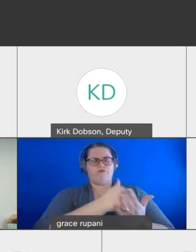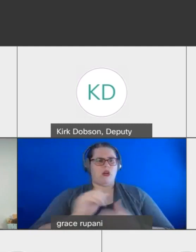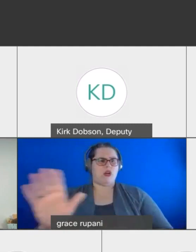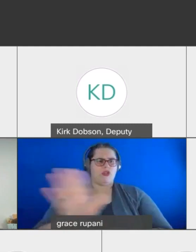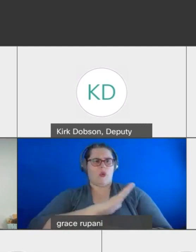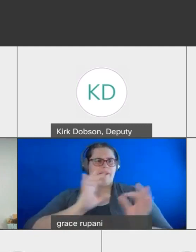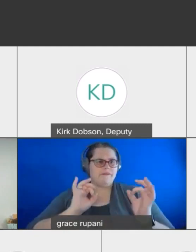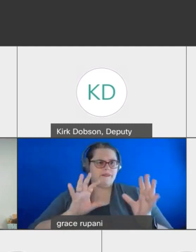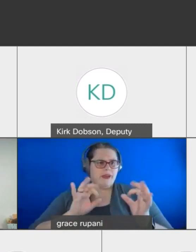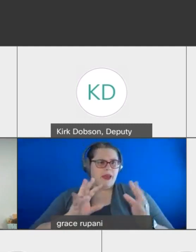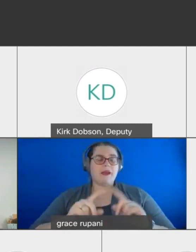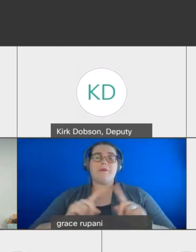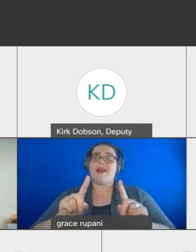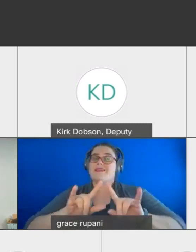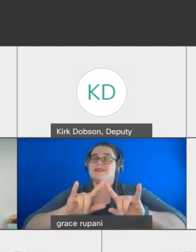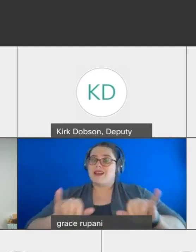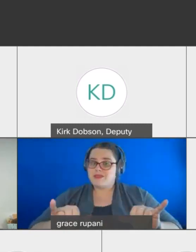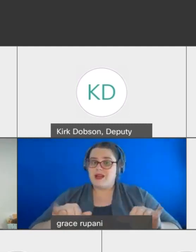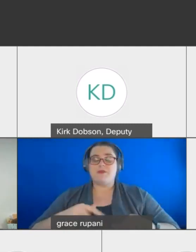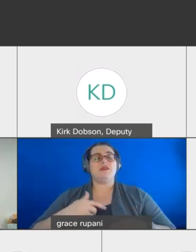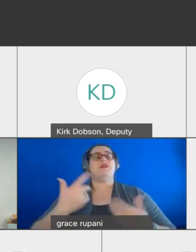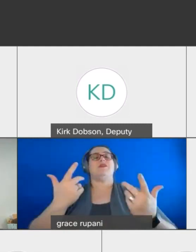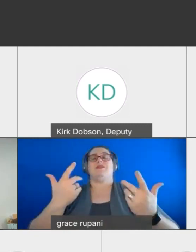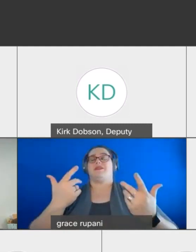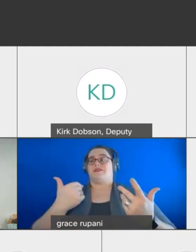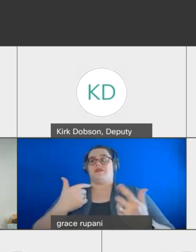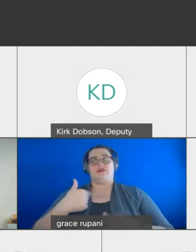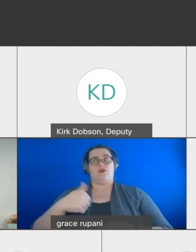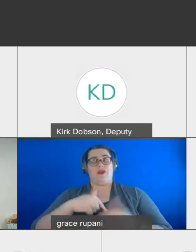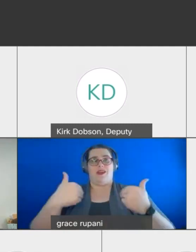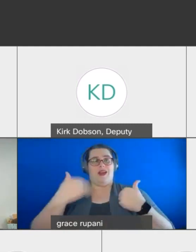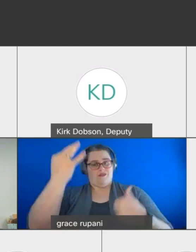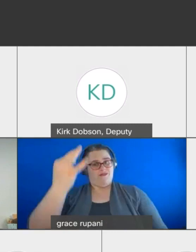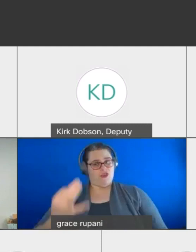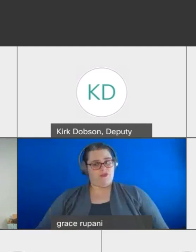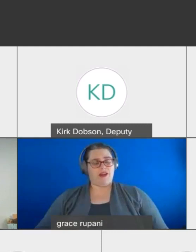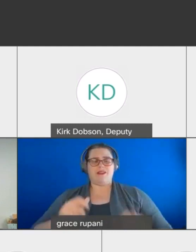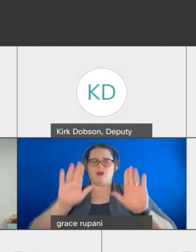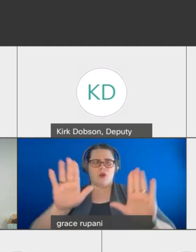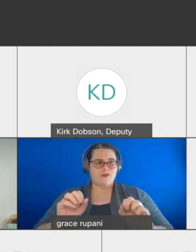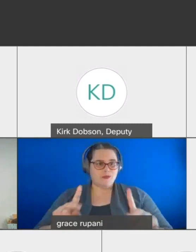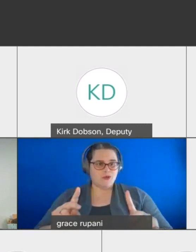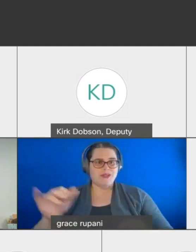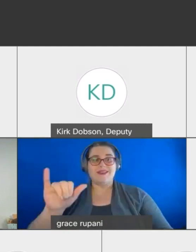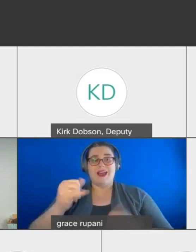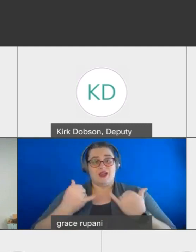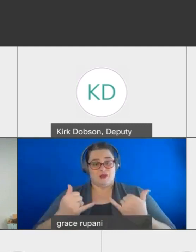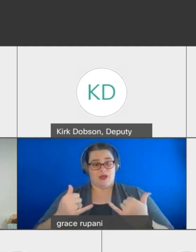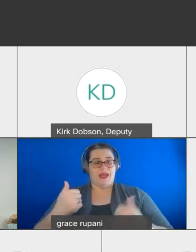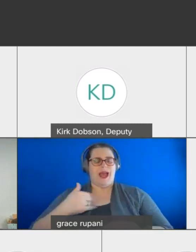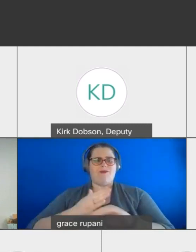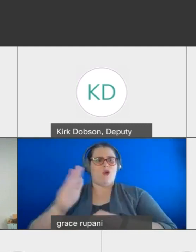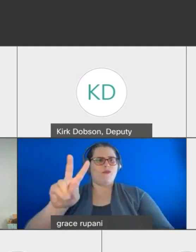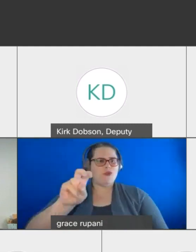but it's also an excellent opportunity where generally we have, like today, over 200 people here